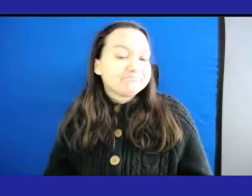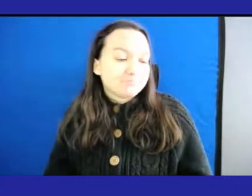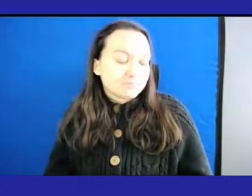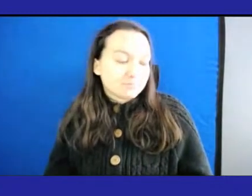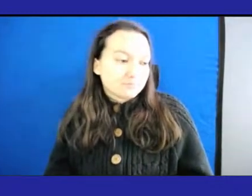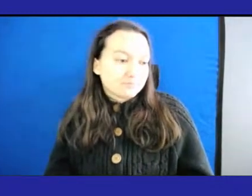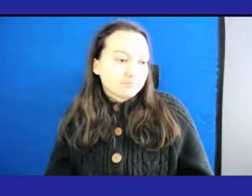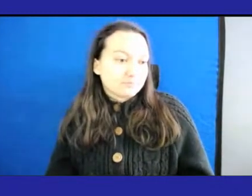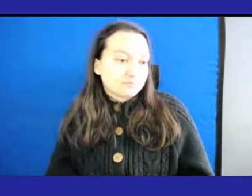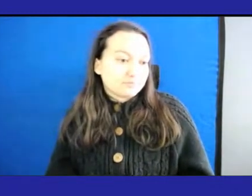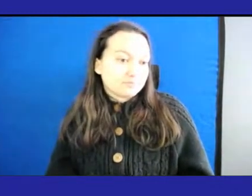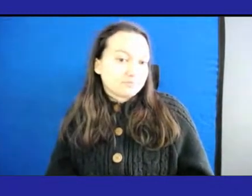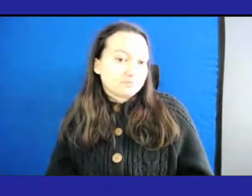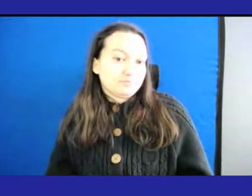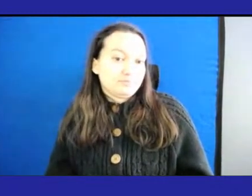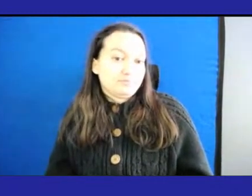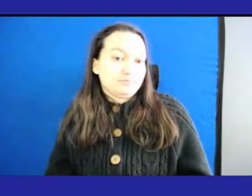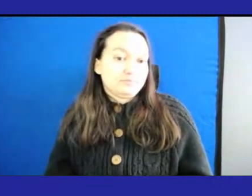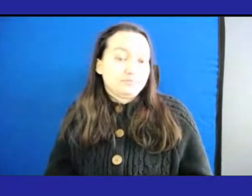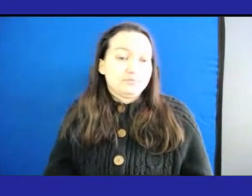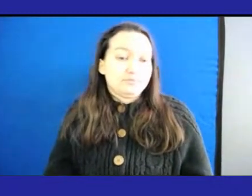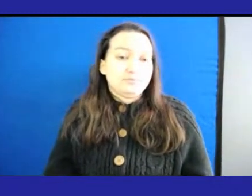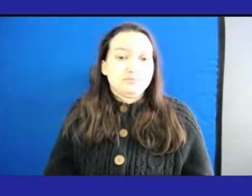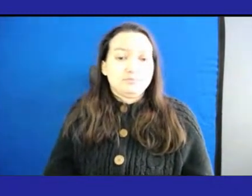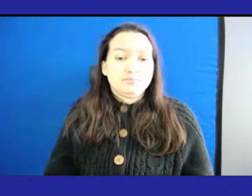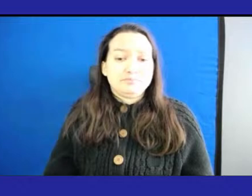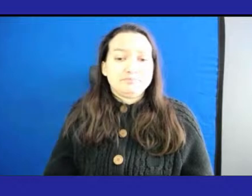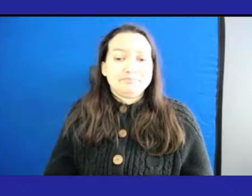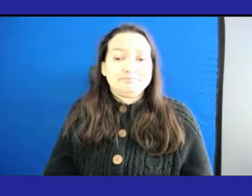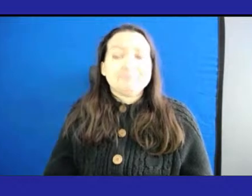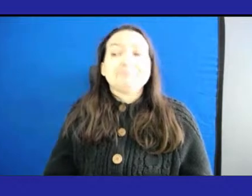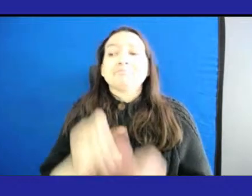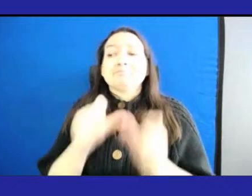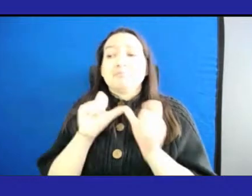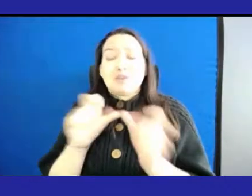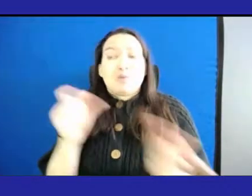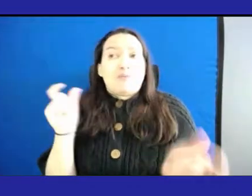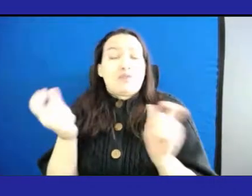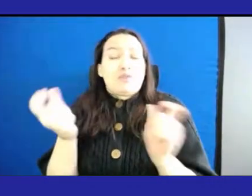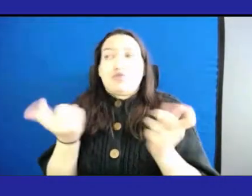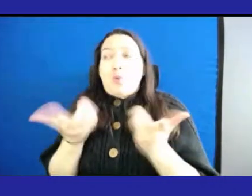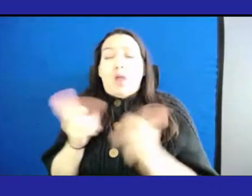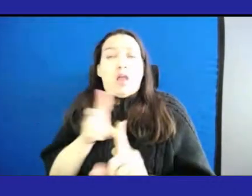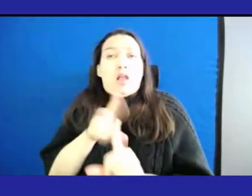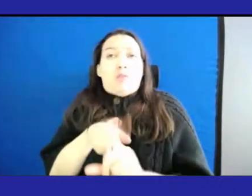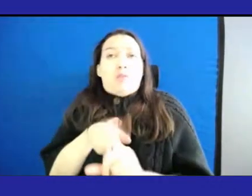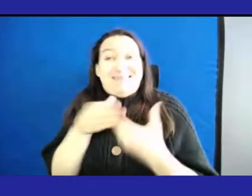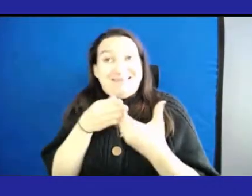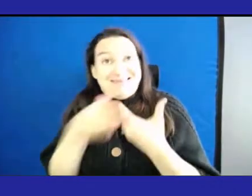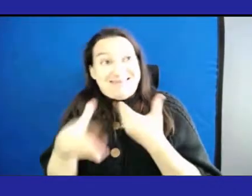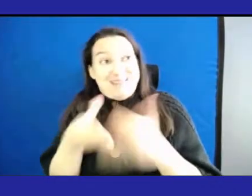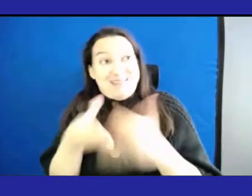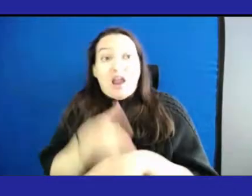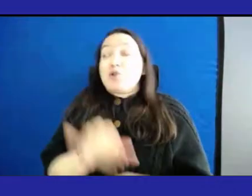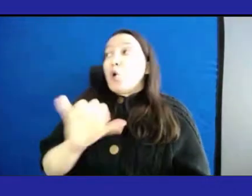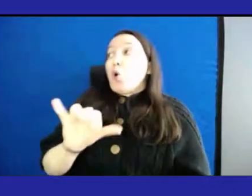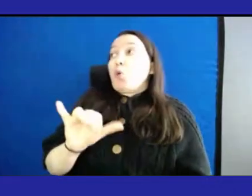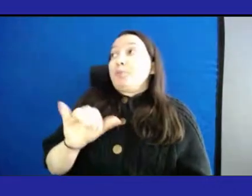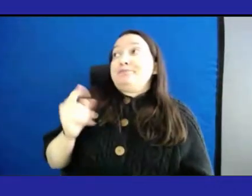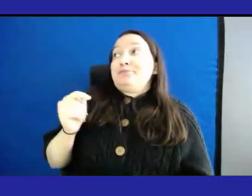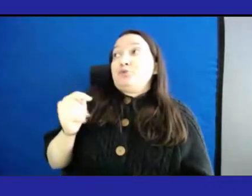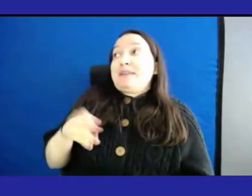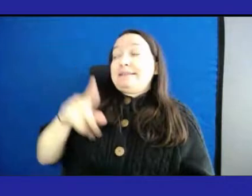Yeah. And then, right, the continued evolution is we don't want this applied after the fact to be like, oh, it's too late, right? Like